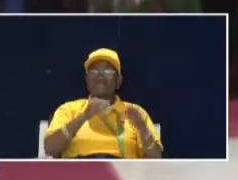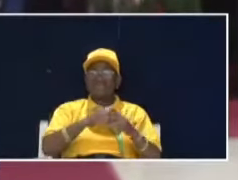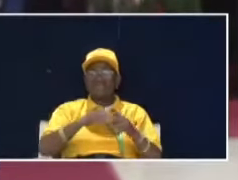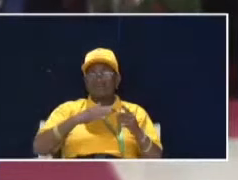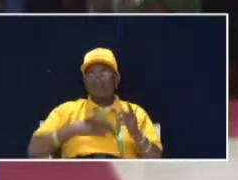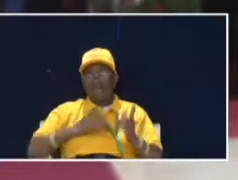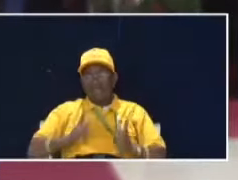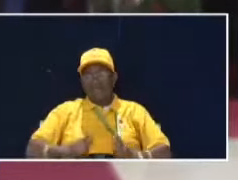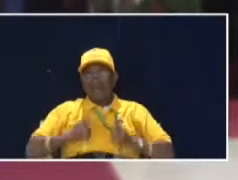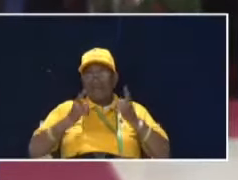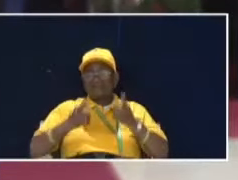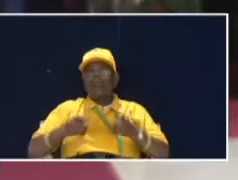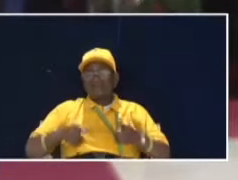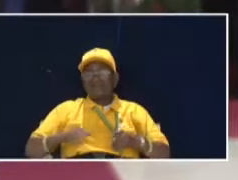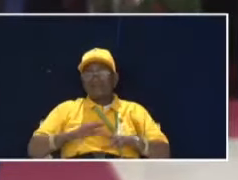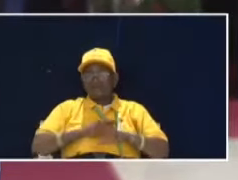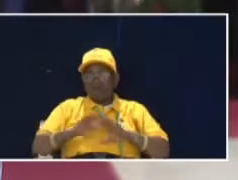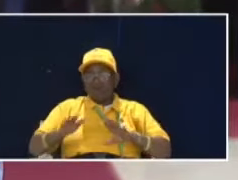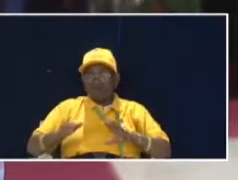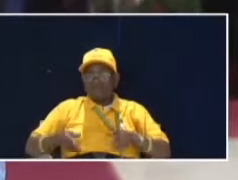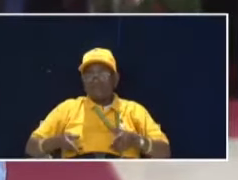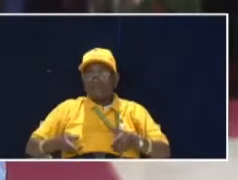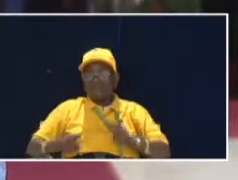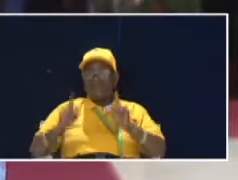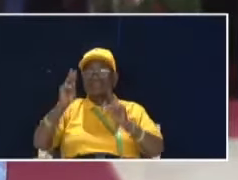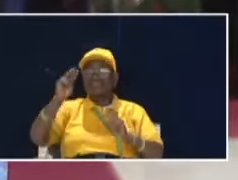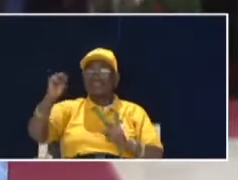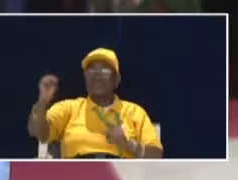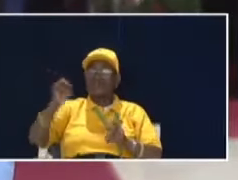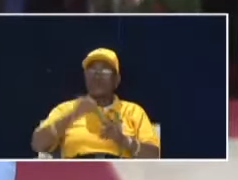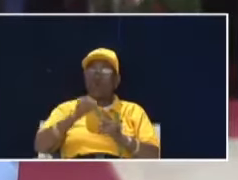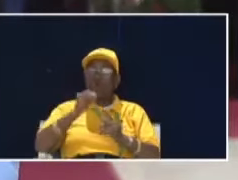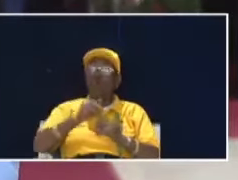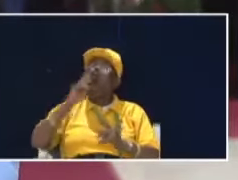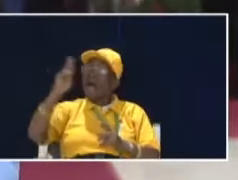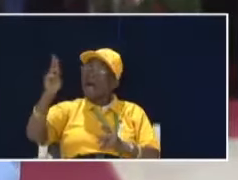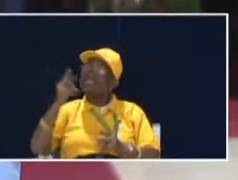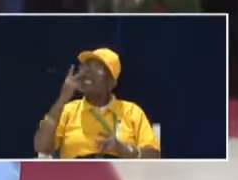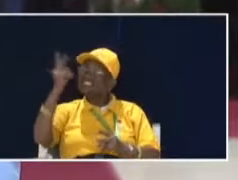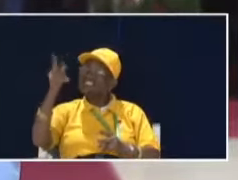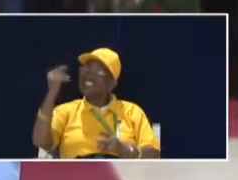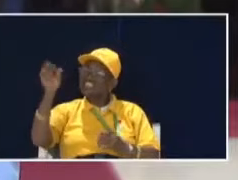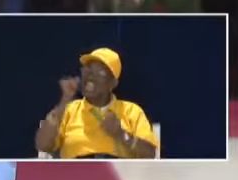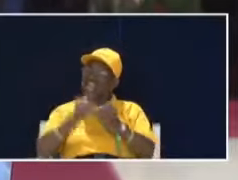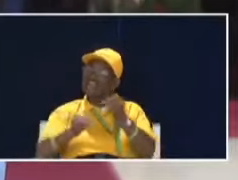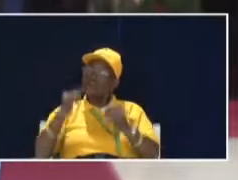don't let him or her see the end of this month. Okay, now,